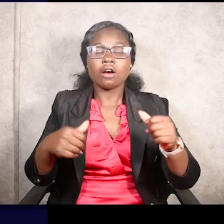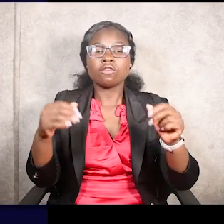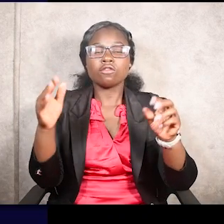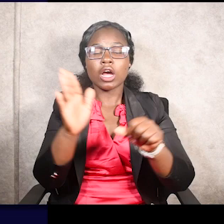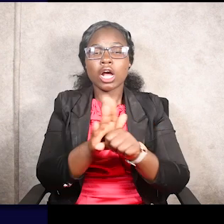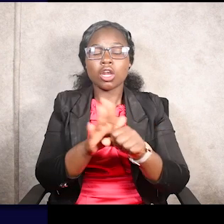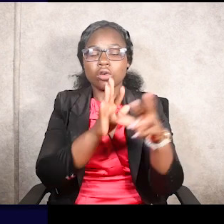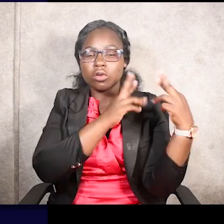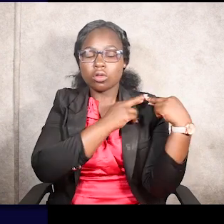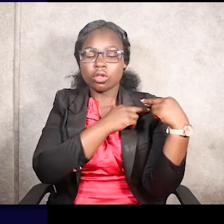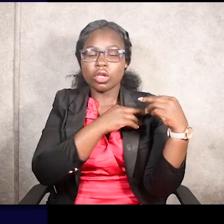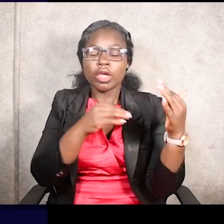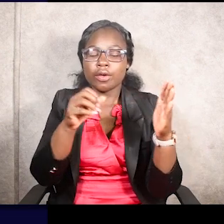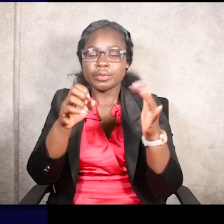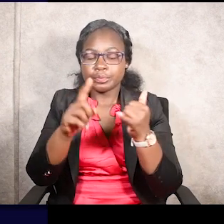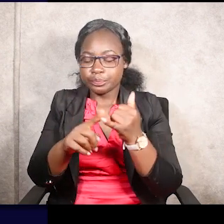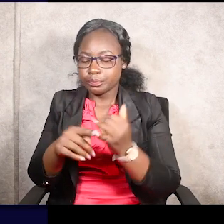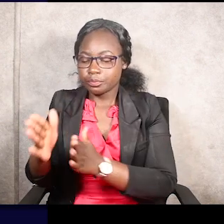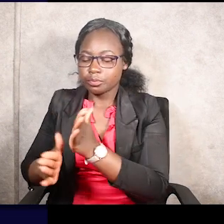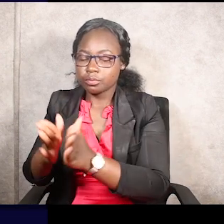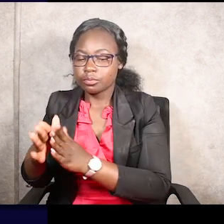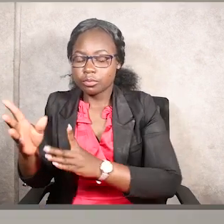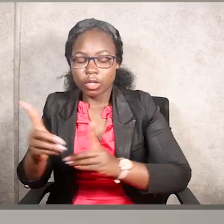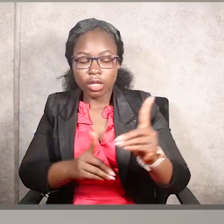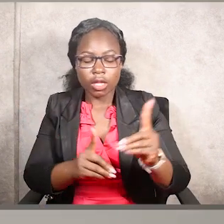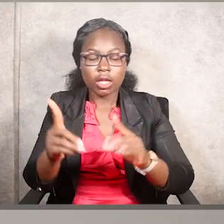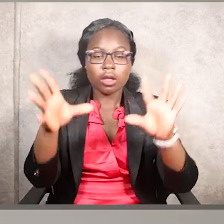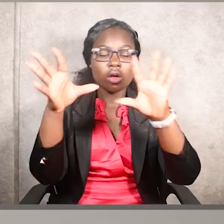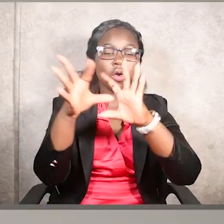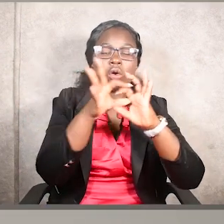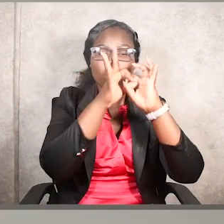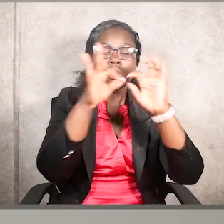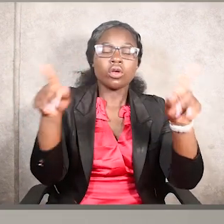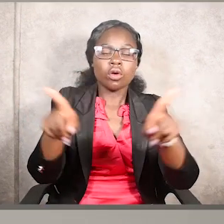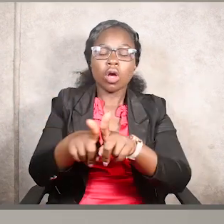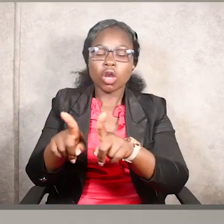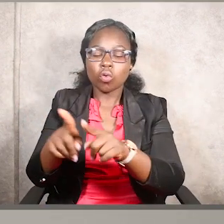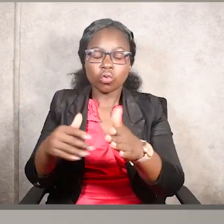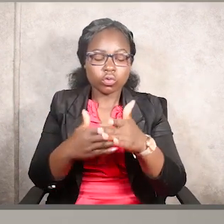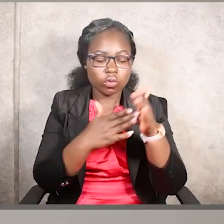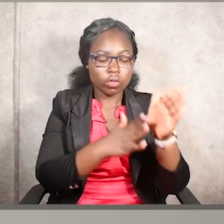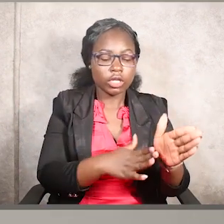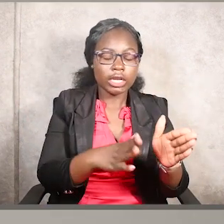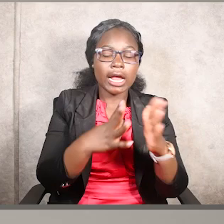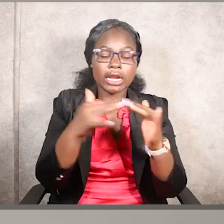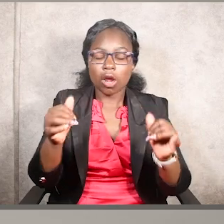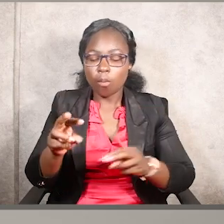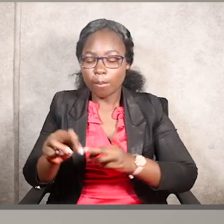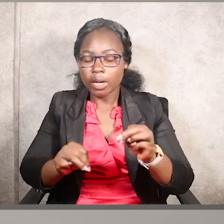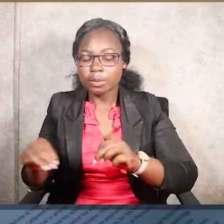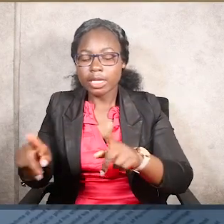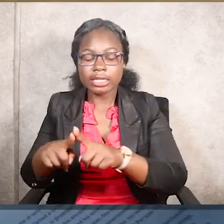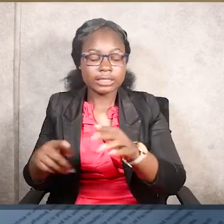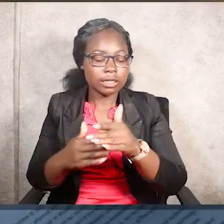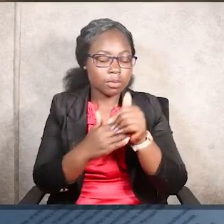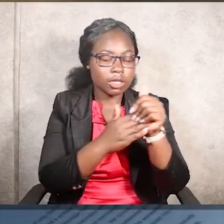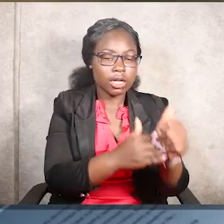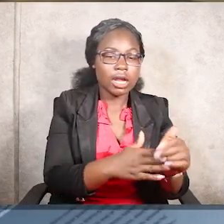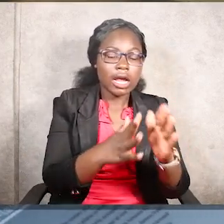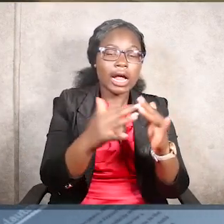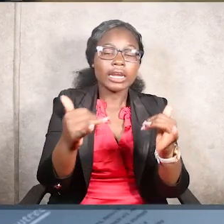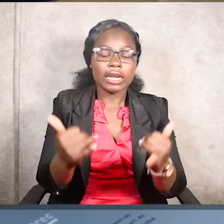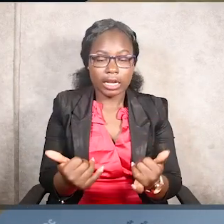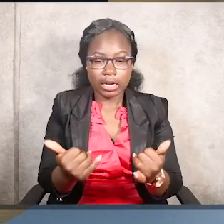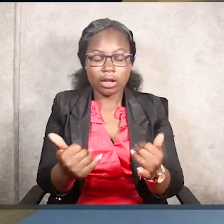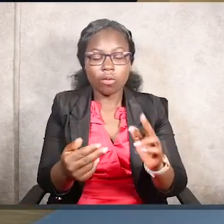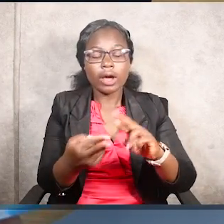roles such as planning, organizing, staffing, directing, coordinating, and also leading. And so management and leadership are